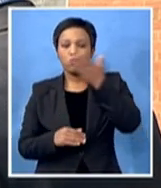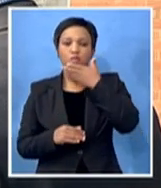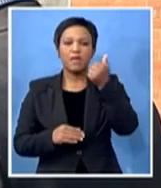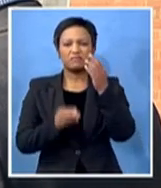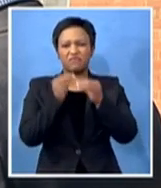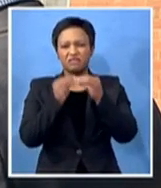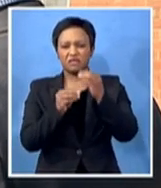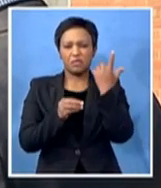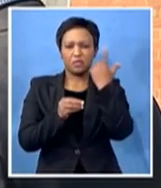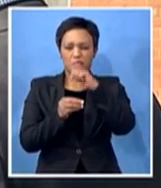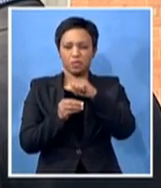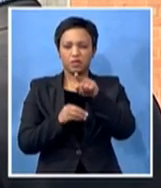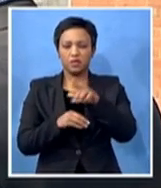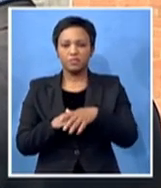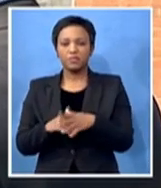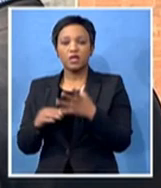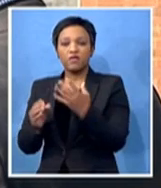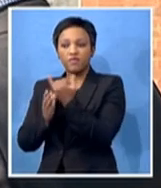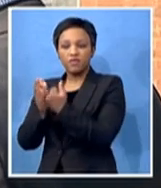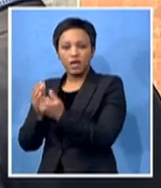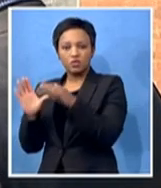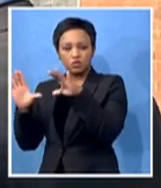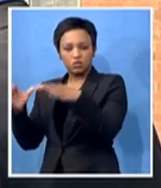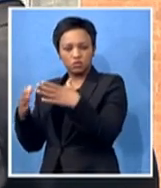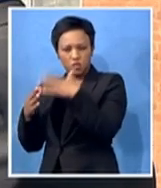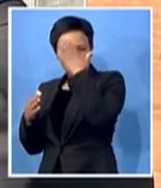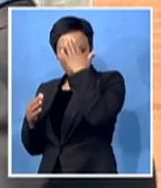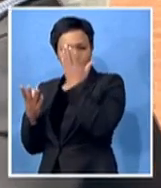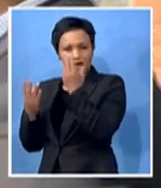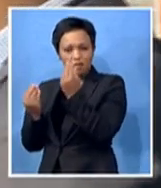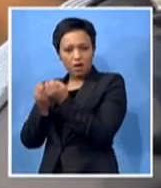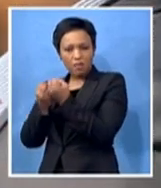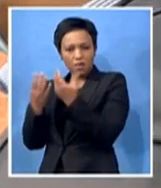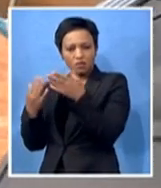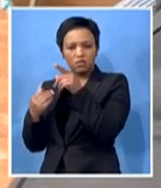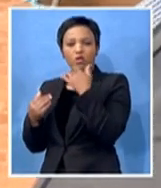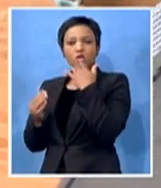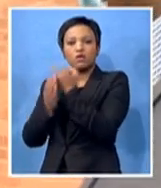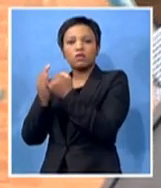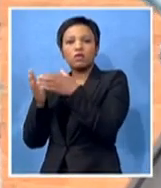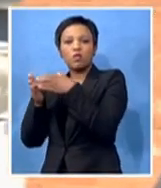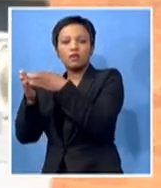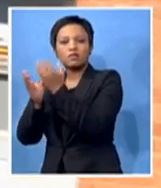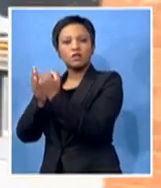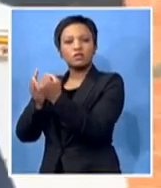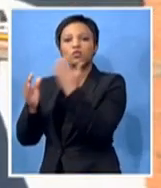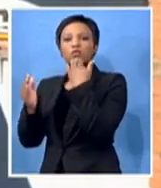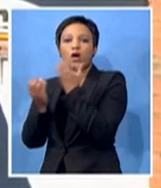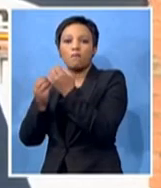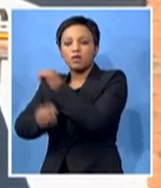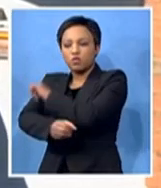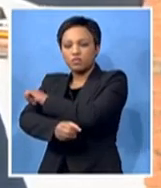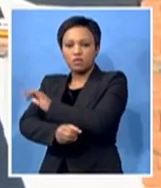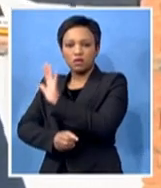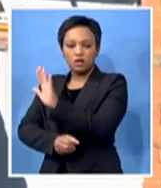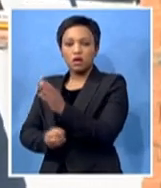do you know in terms of the figures how many people are actually being quarantined or isolated in this hospital? I'm sure the Department of Health will help us with the